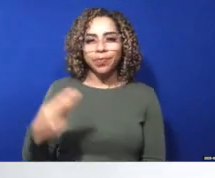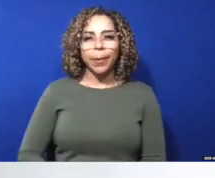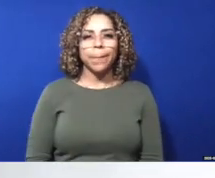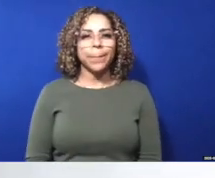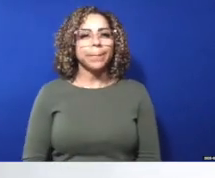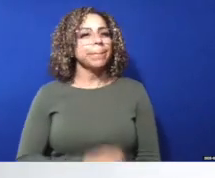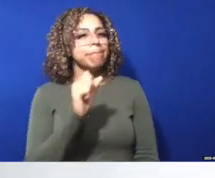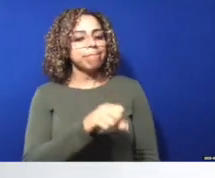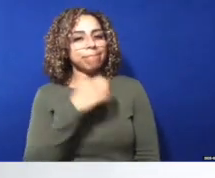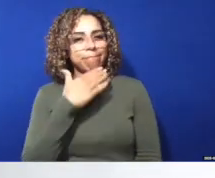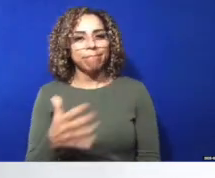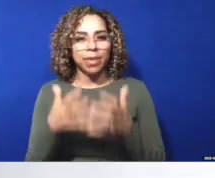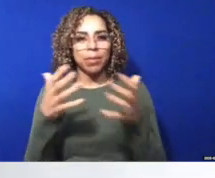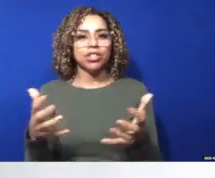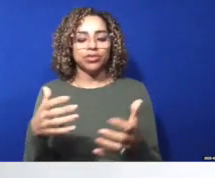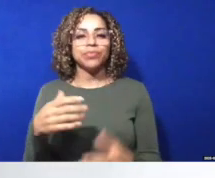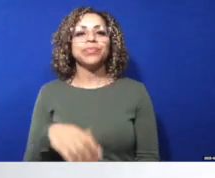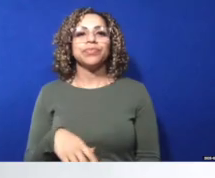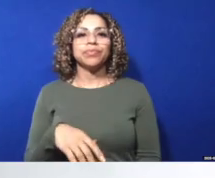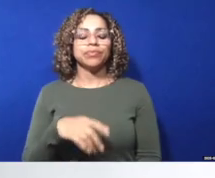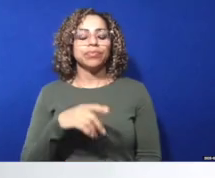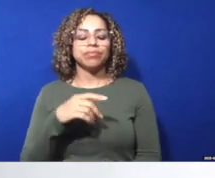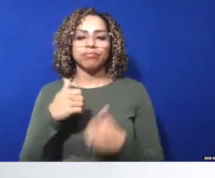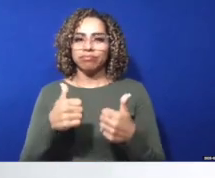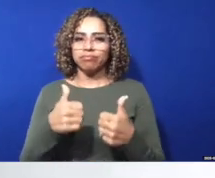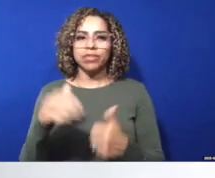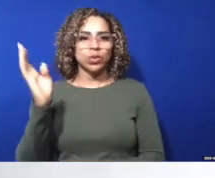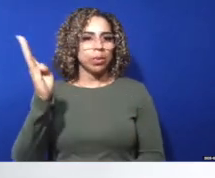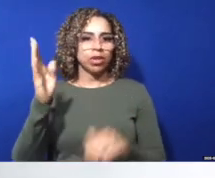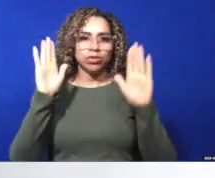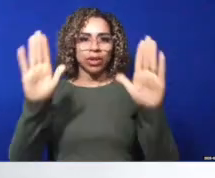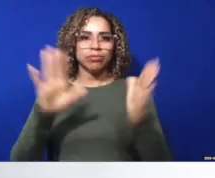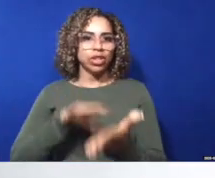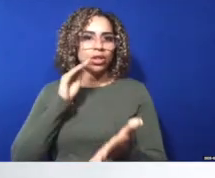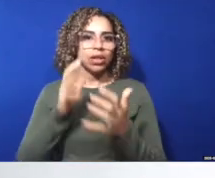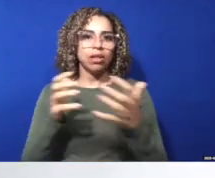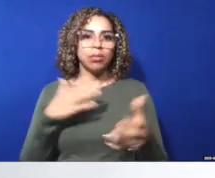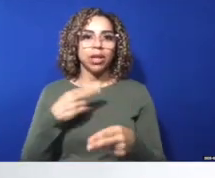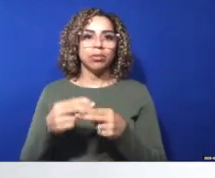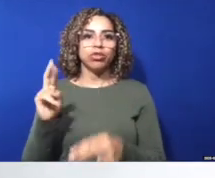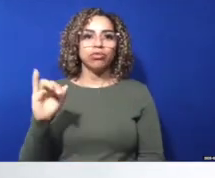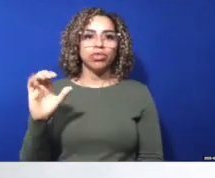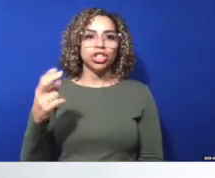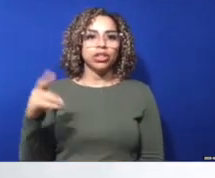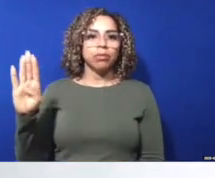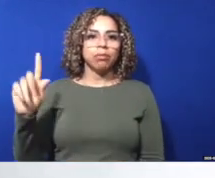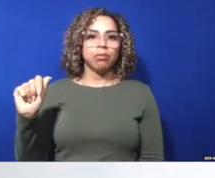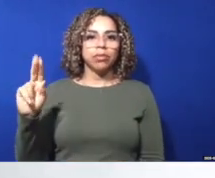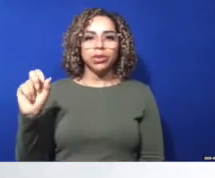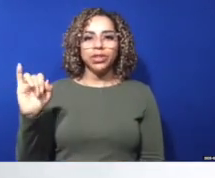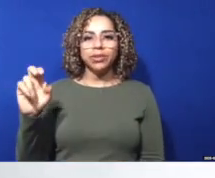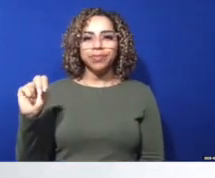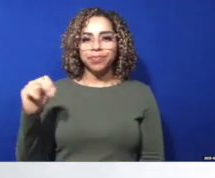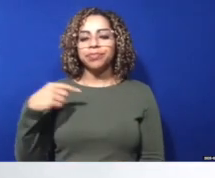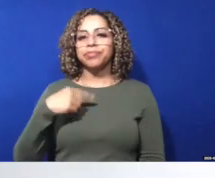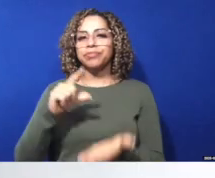Yes, thank you very much for this very informative webinar. My name is Rich Blaustein. I'm a journalist. I'm with Climate Brief,